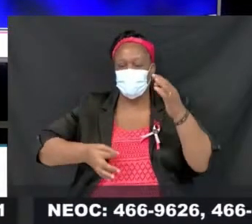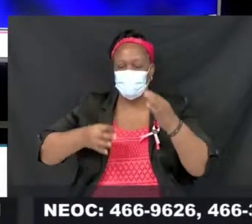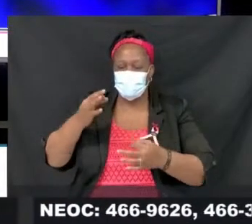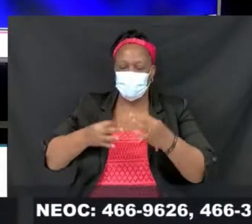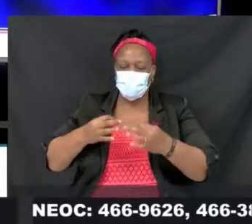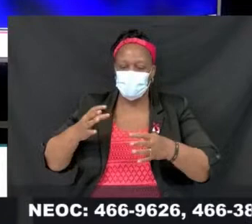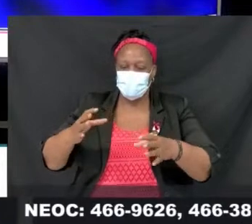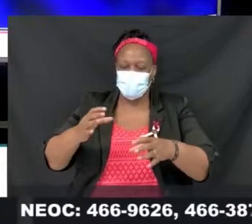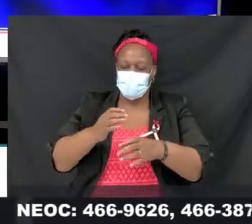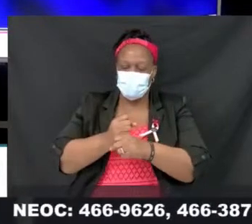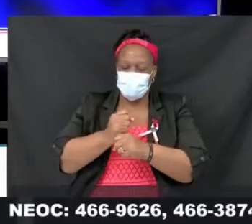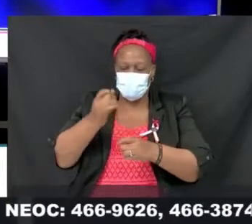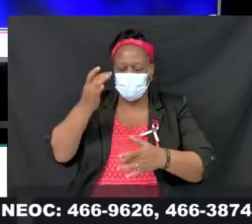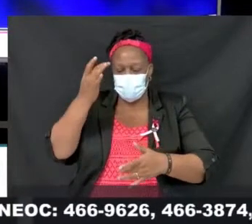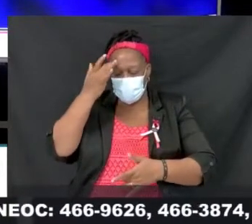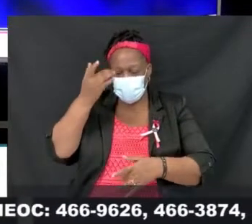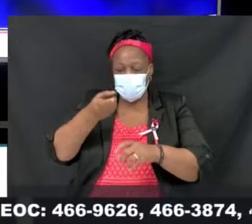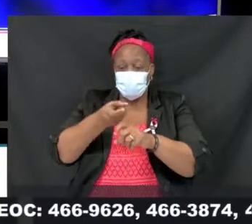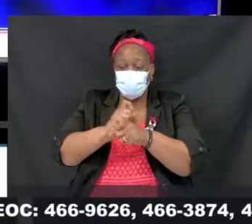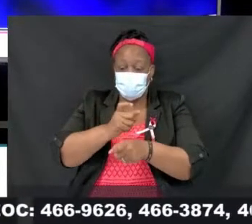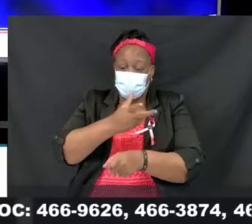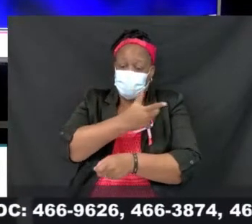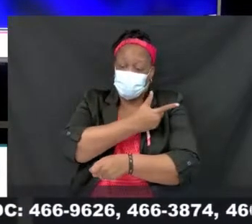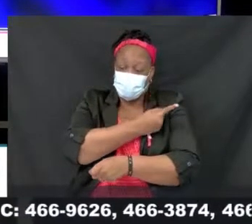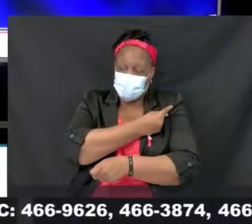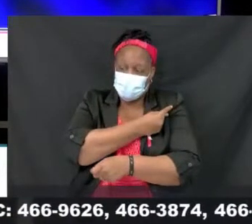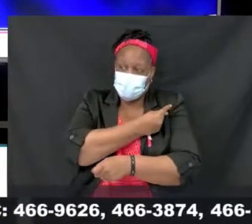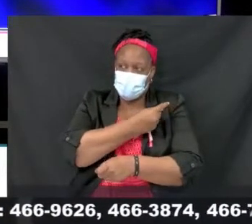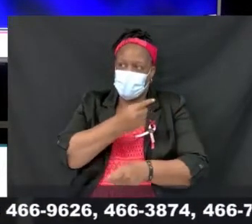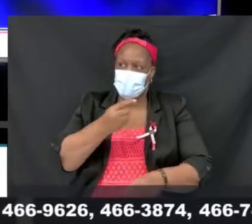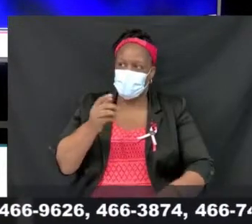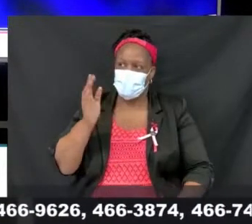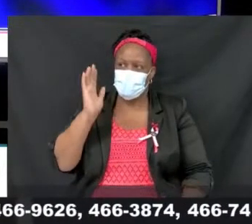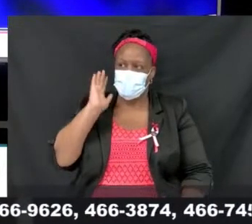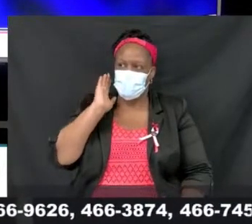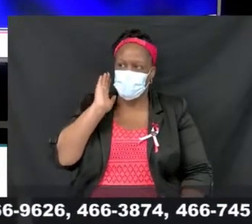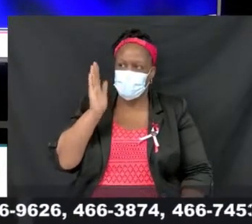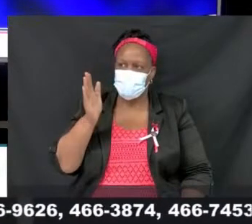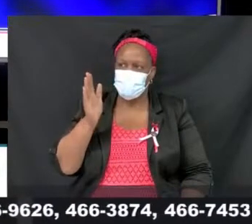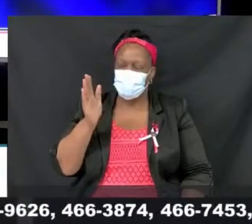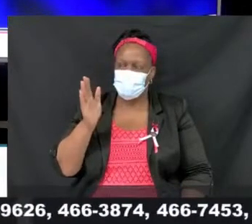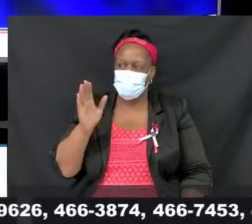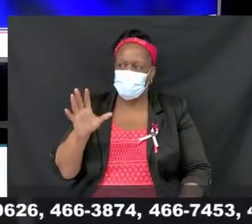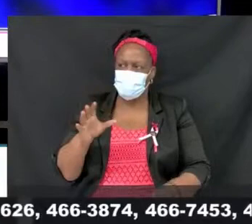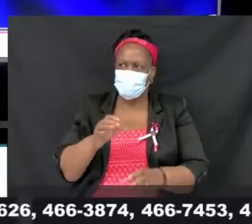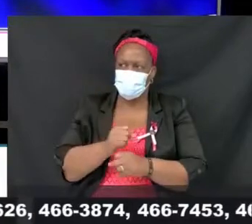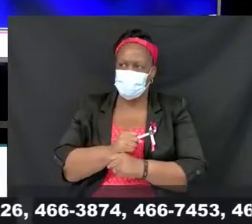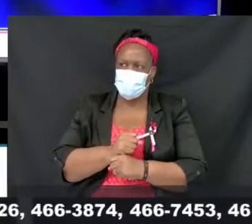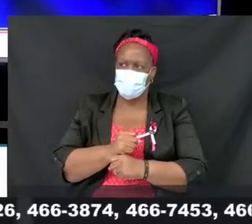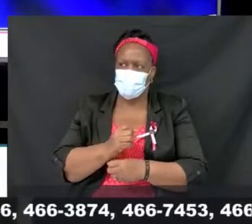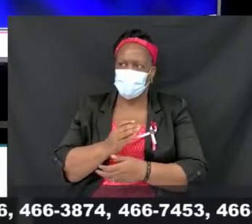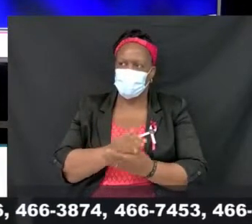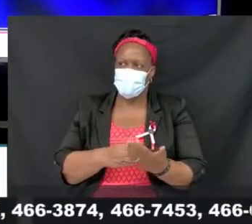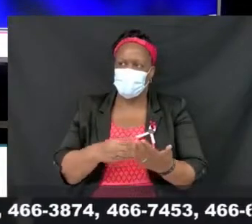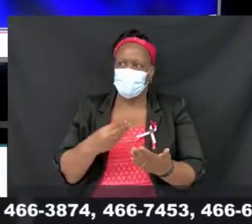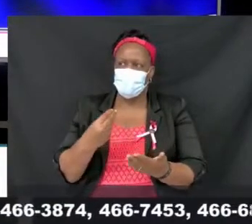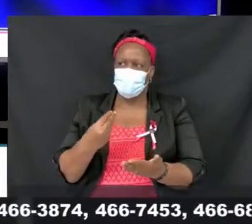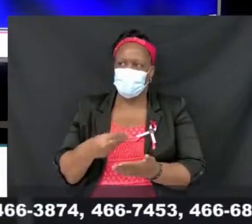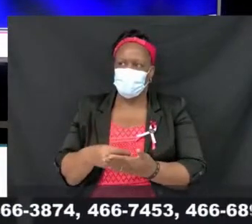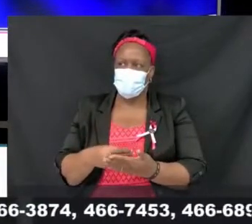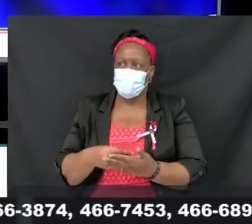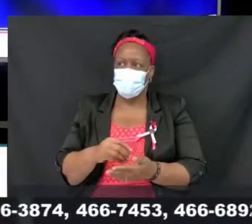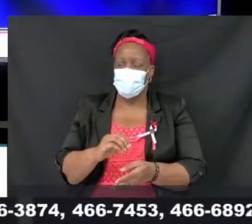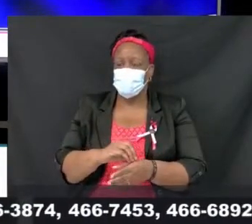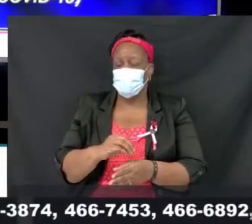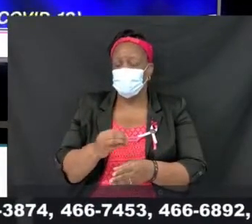adverse reaction from the vaccine, they would be compensated in some form, especially as it relates